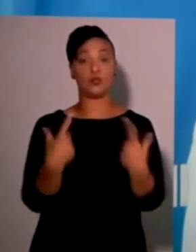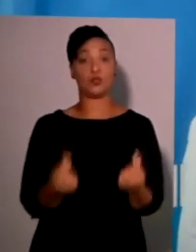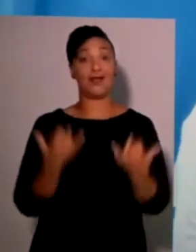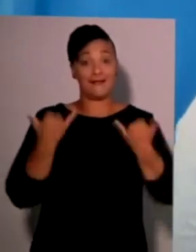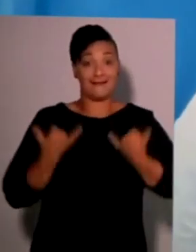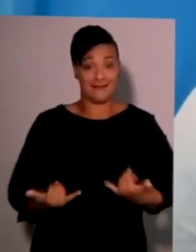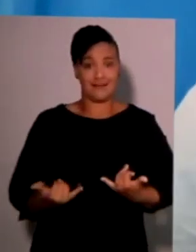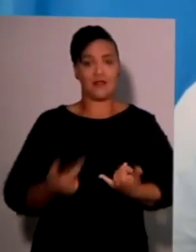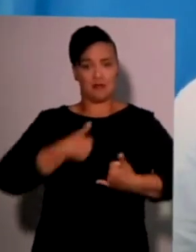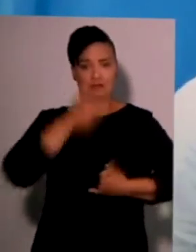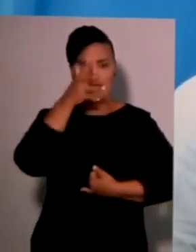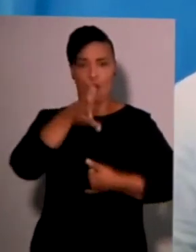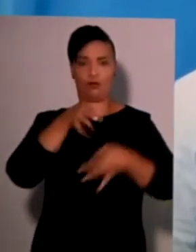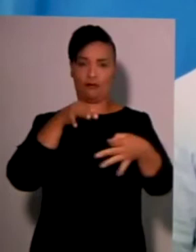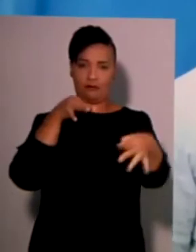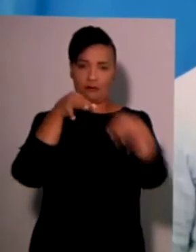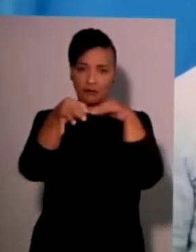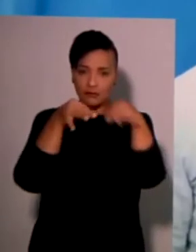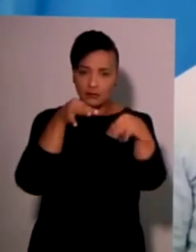unpack